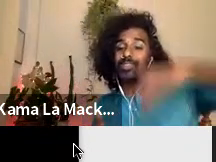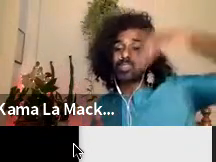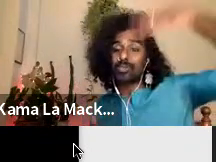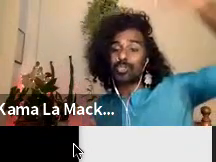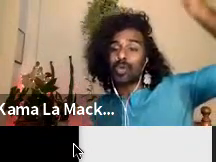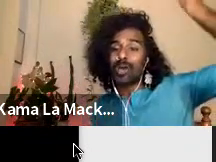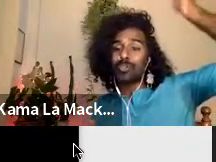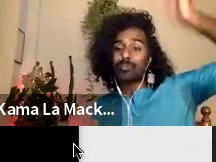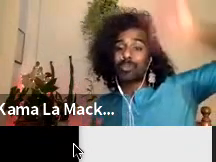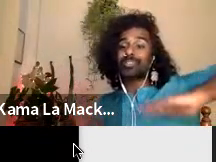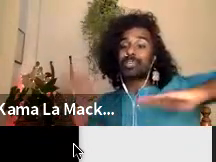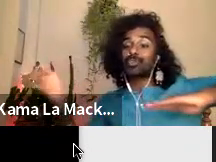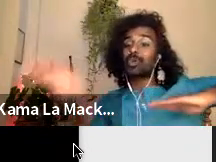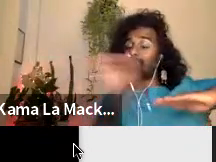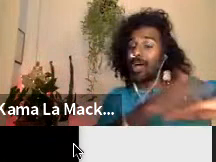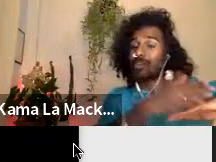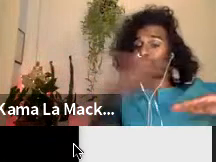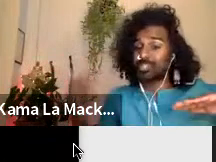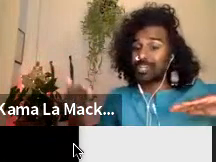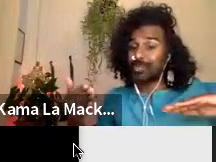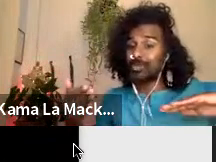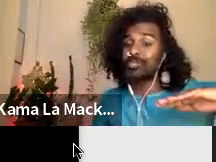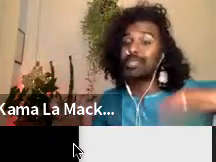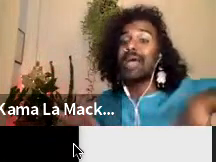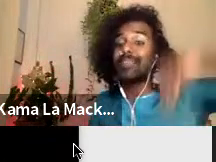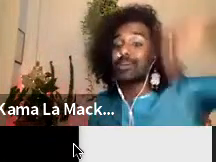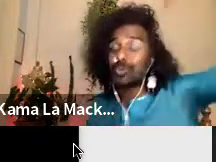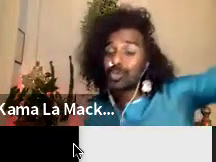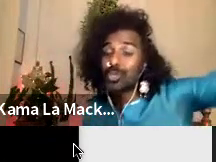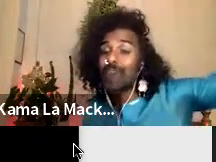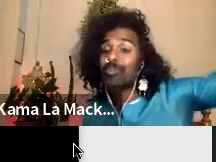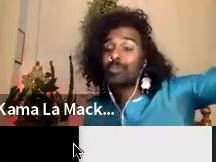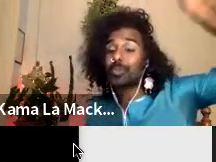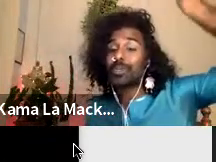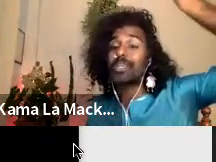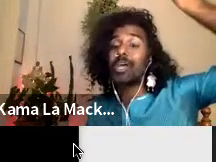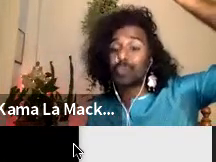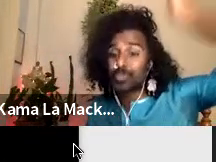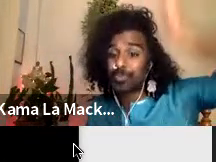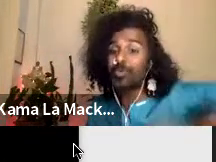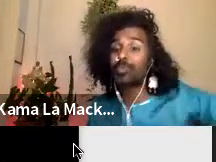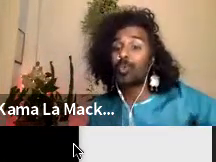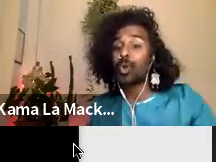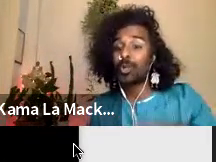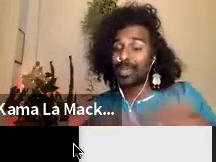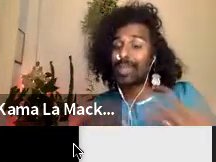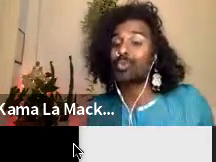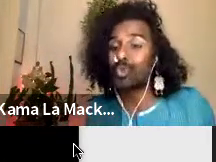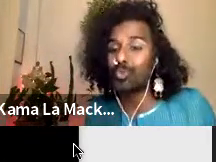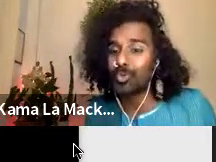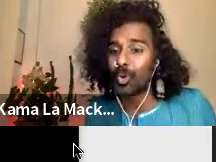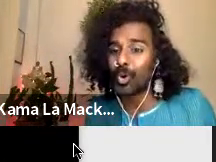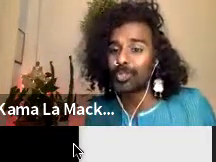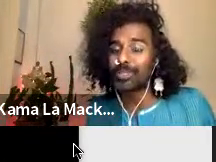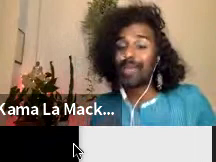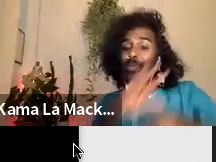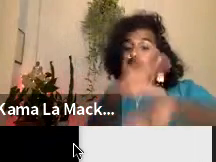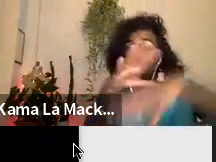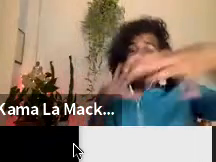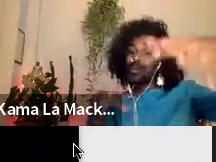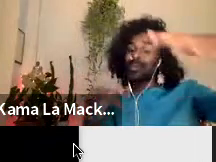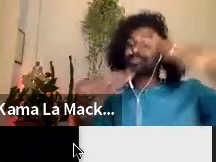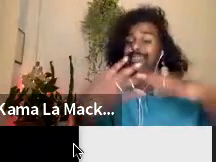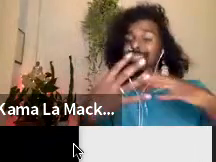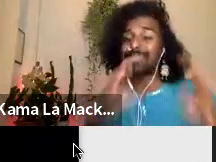Like they could travel because they could travel across genders, and they could also travel between the spirit world and the human world. And